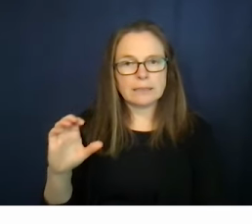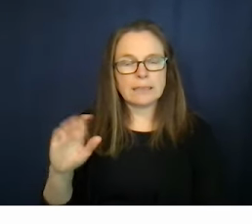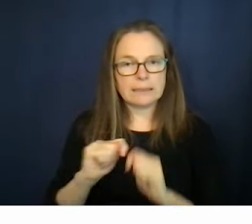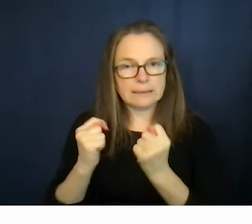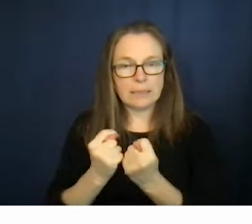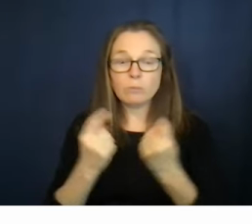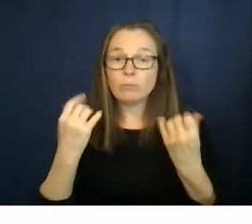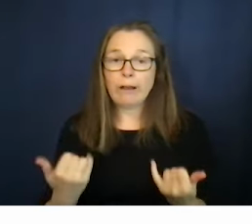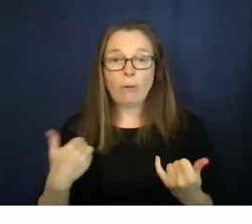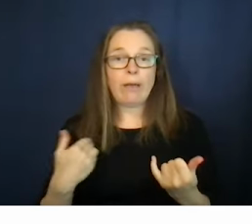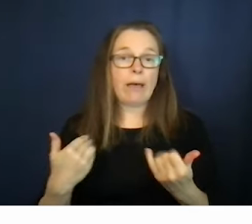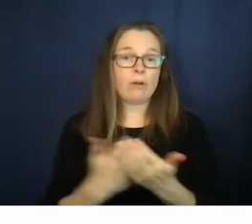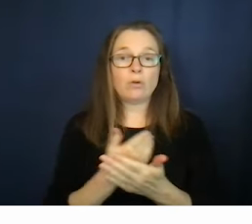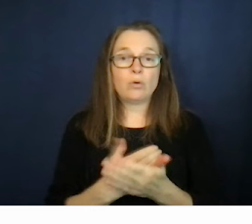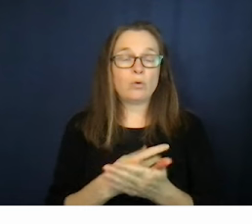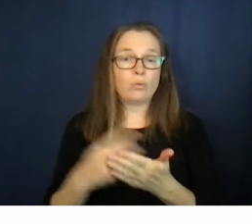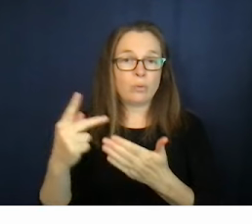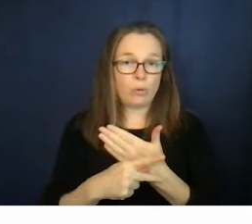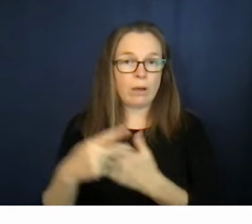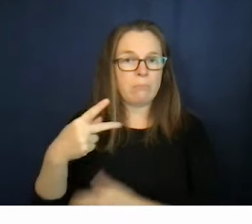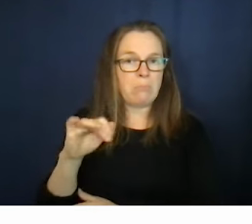we have a pilot where we are